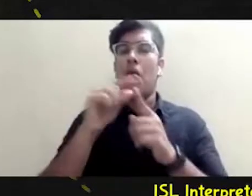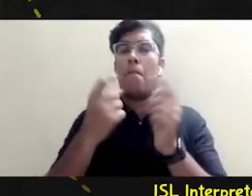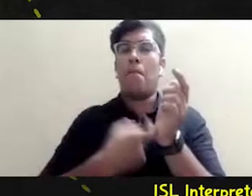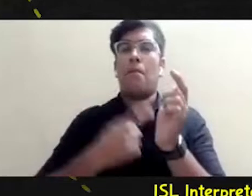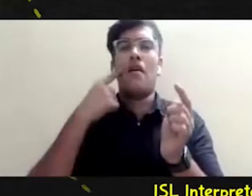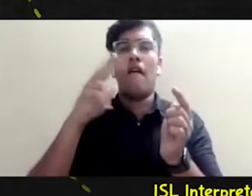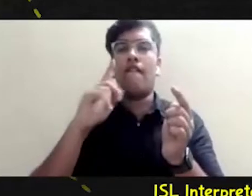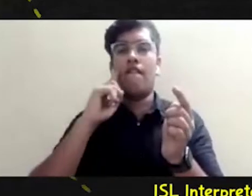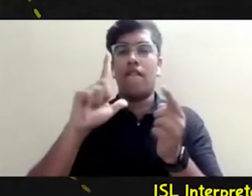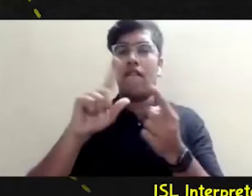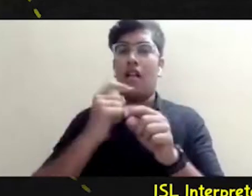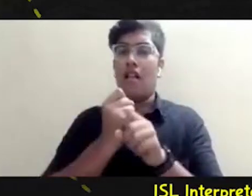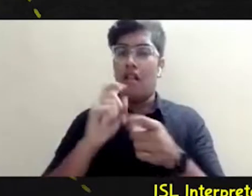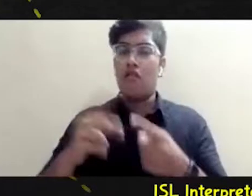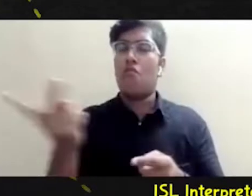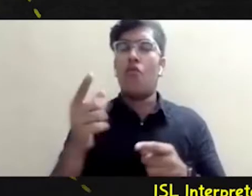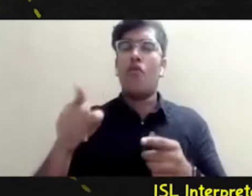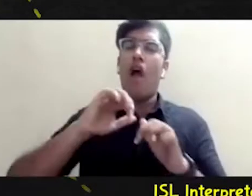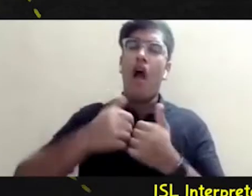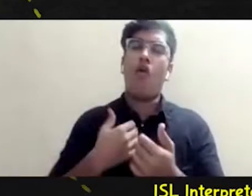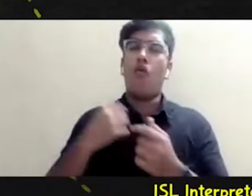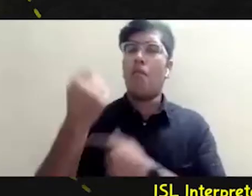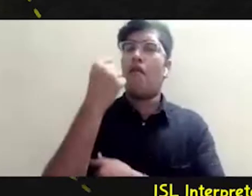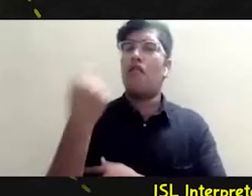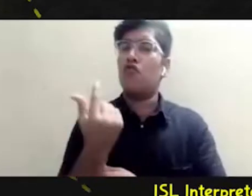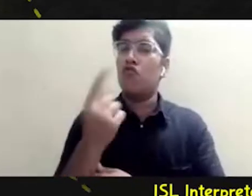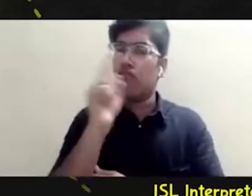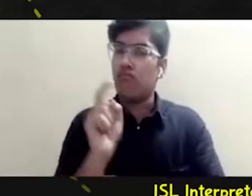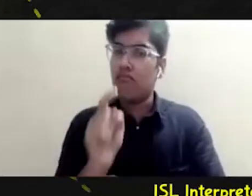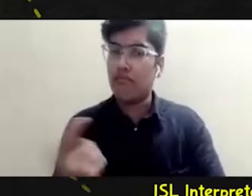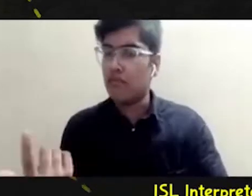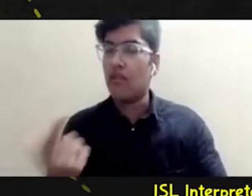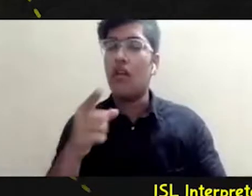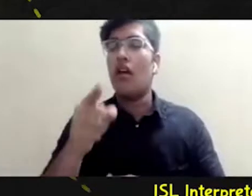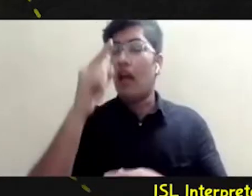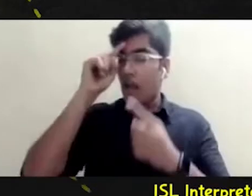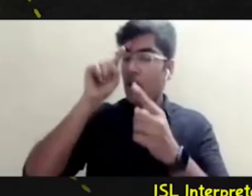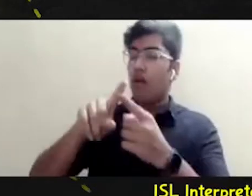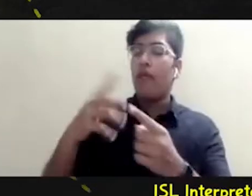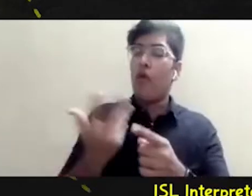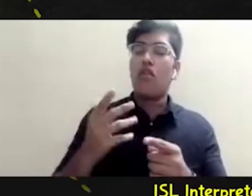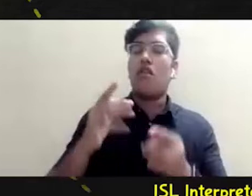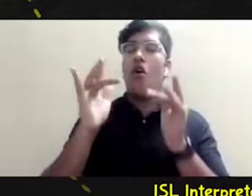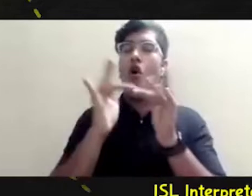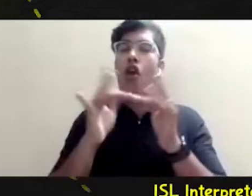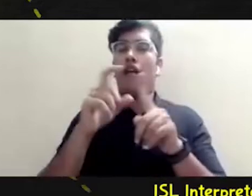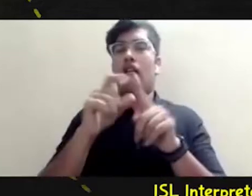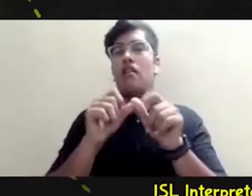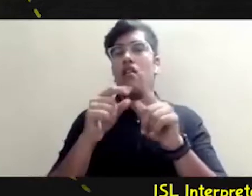clear, when I say data, I mean digital data, because that's the kind of data that I study, work with, even like